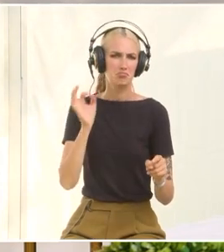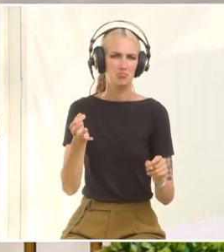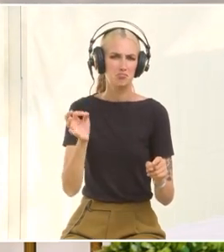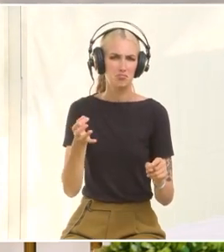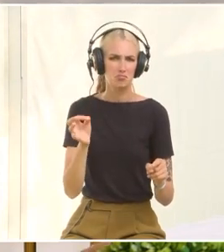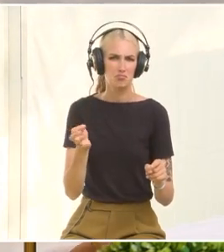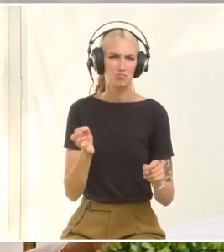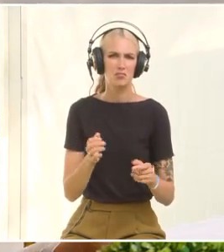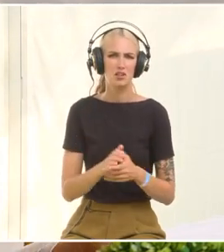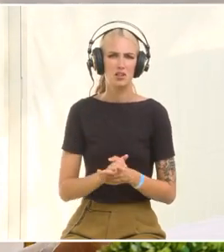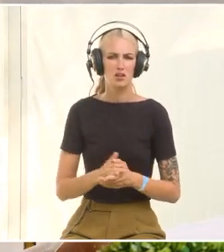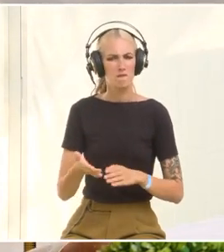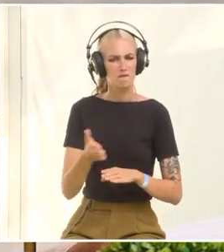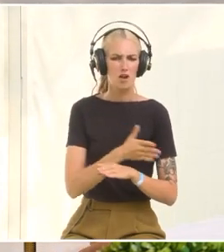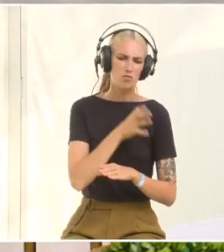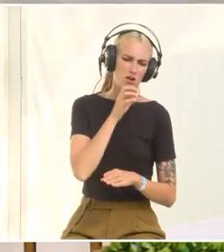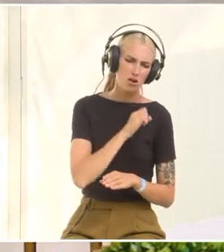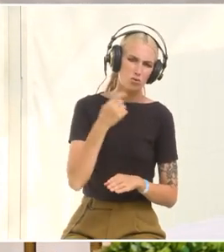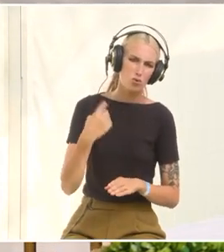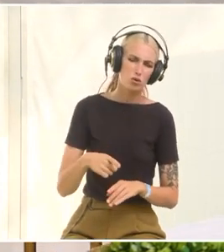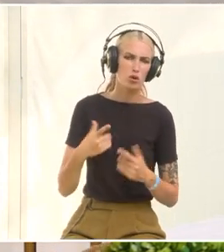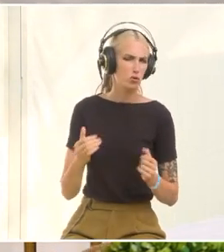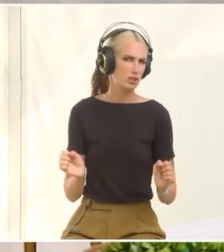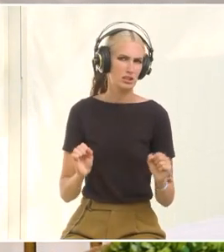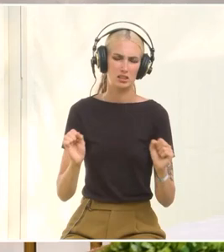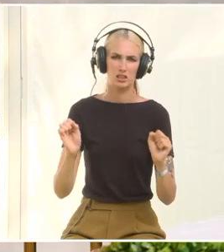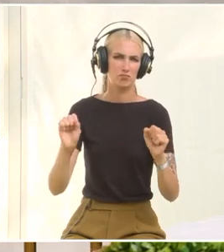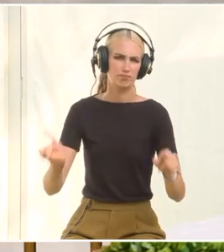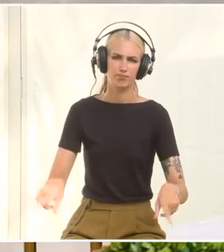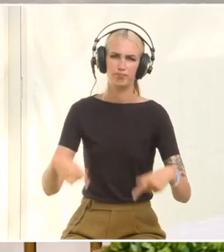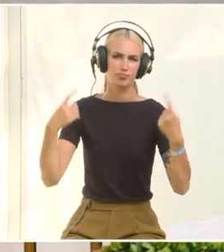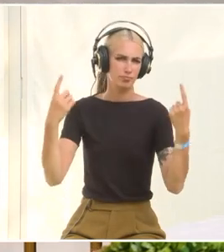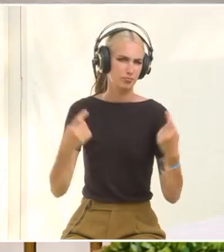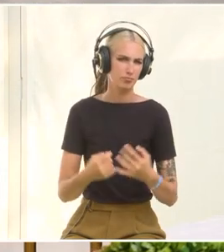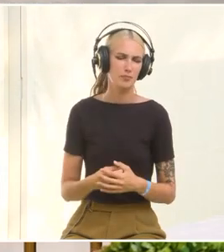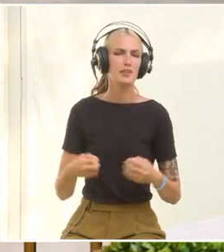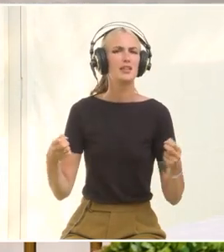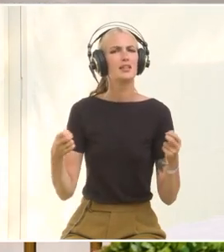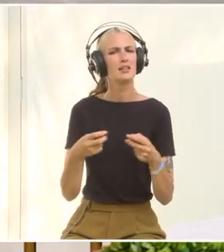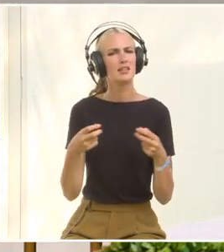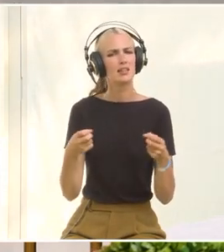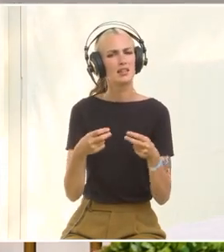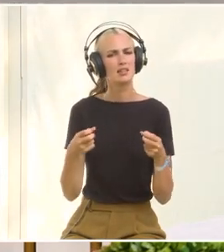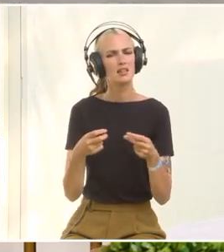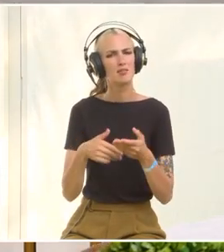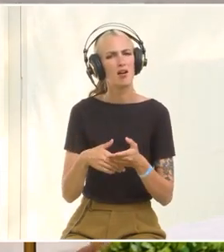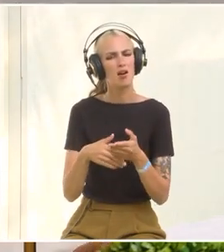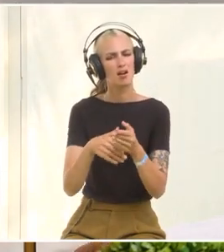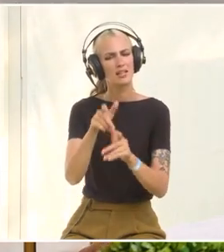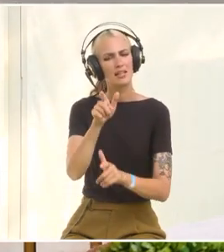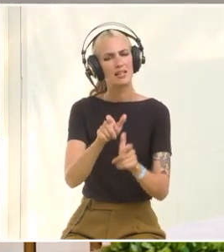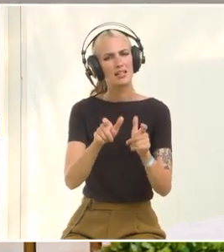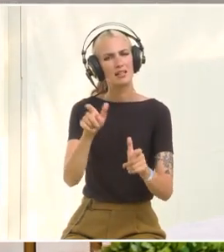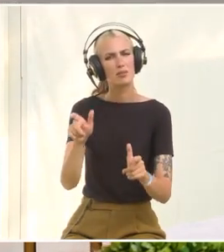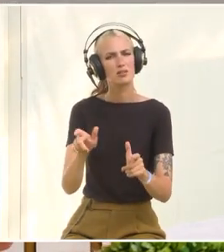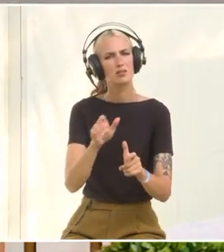slow, and now we are much faster with that. I think the digitalization really kept the people to have also the